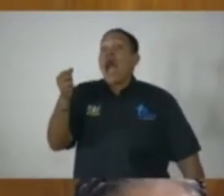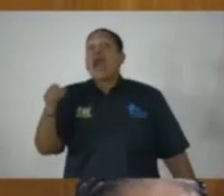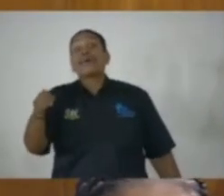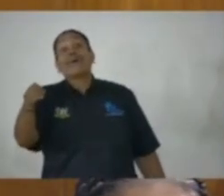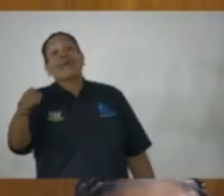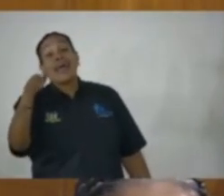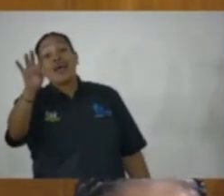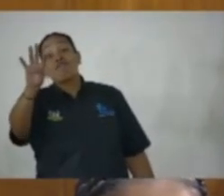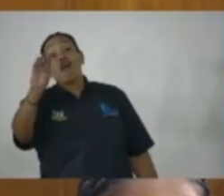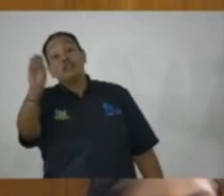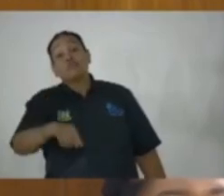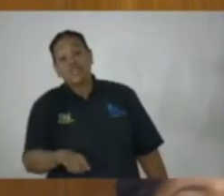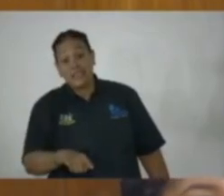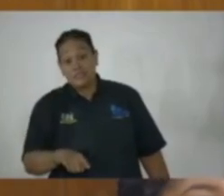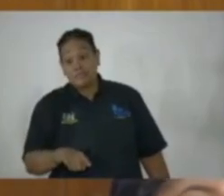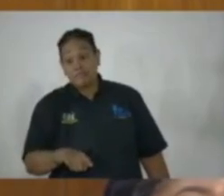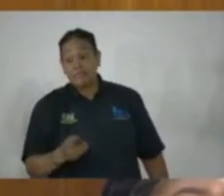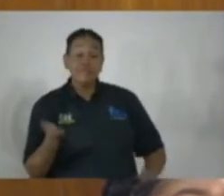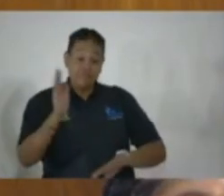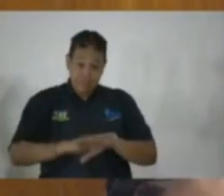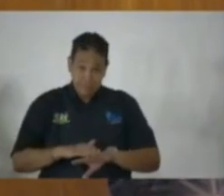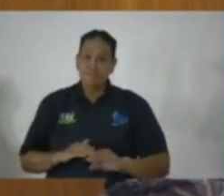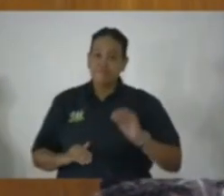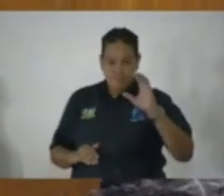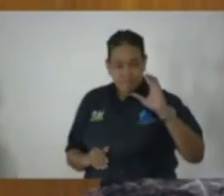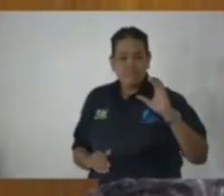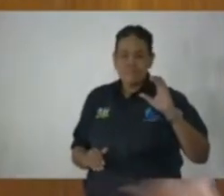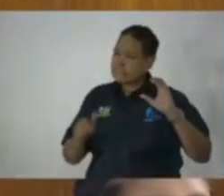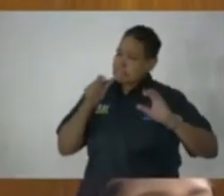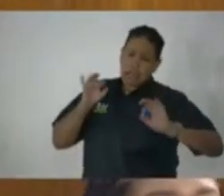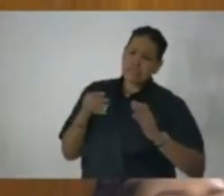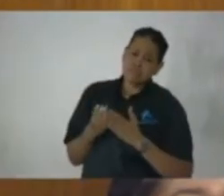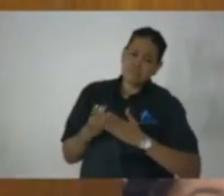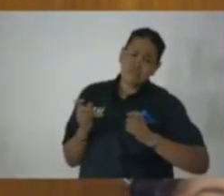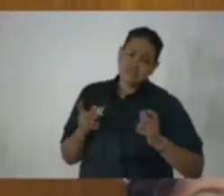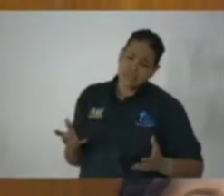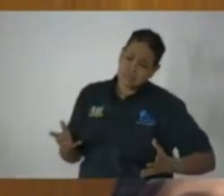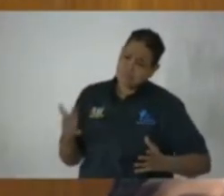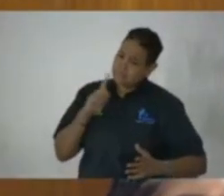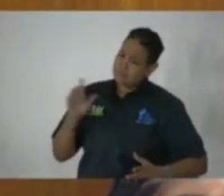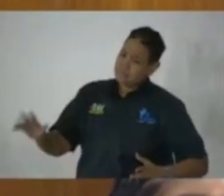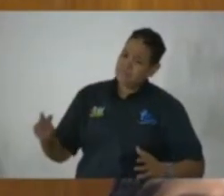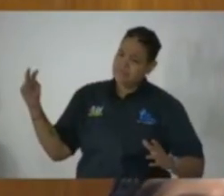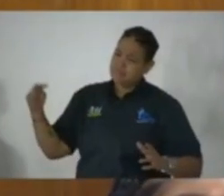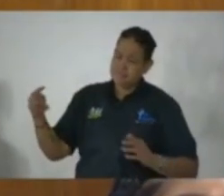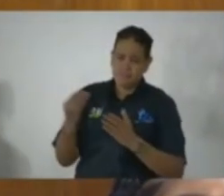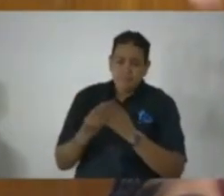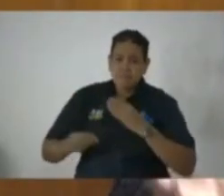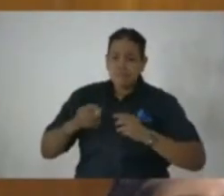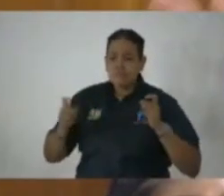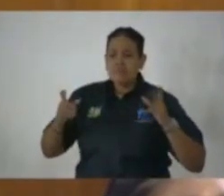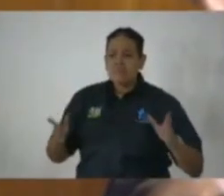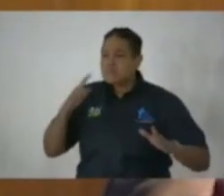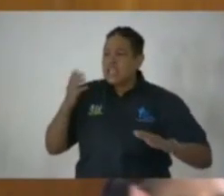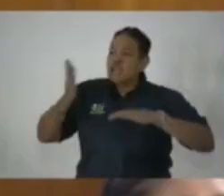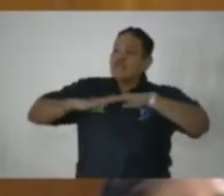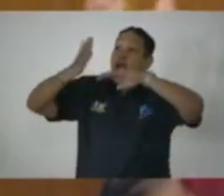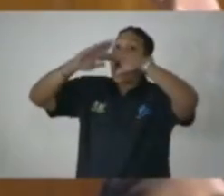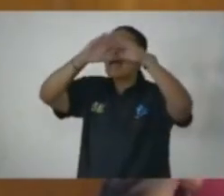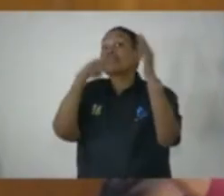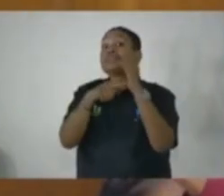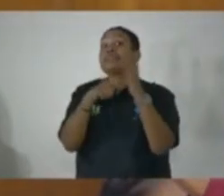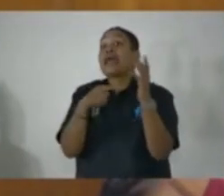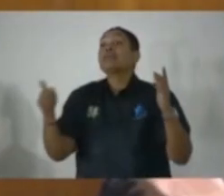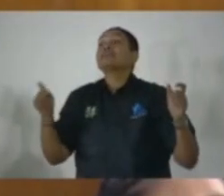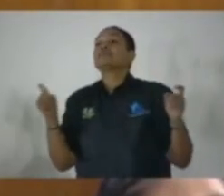it at 40%. It increased. Not excellent management, based on the proxy of management. Is a rise in debt to GDP is a proxy